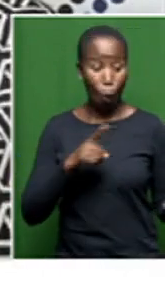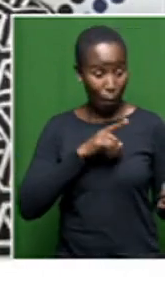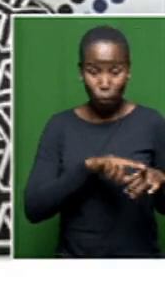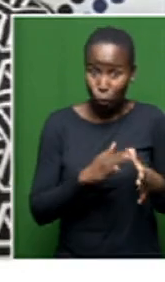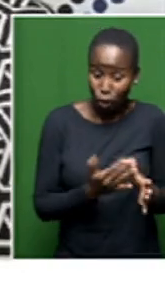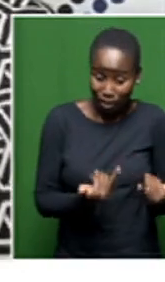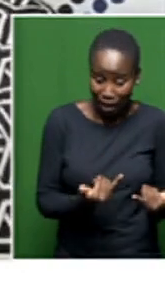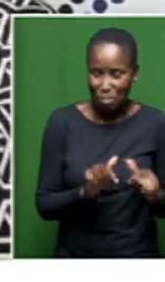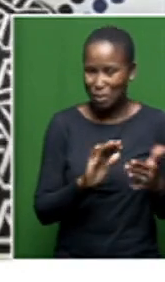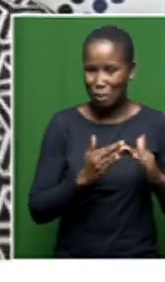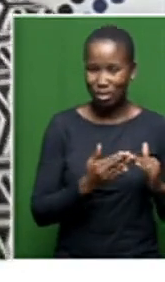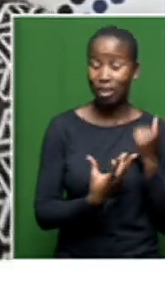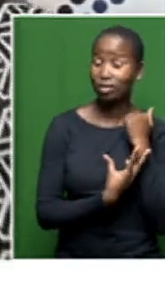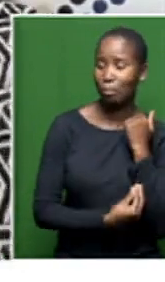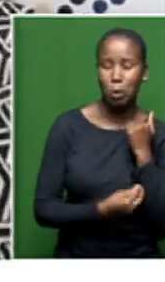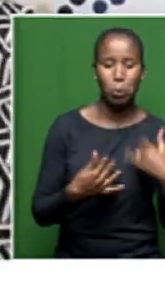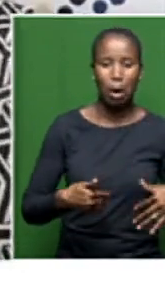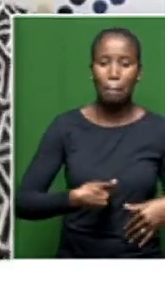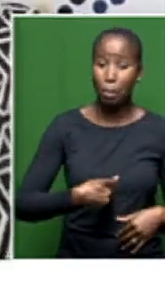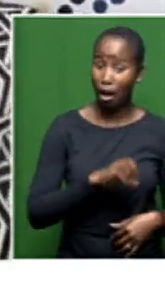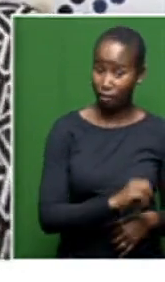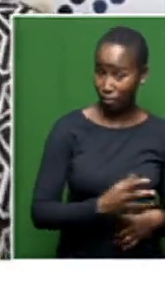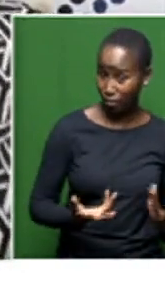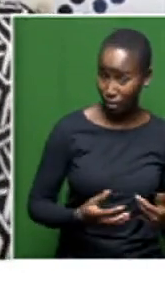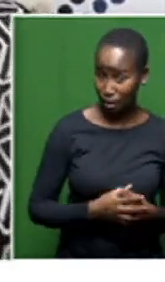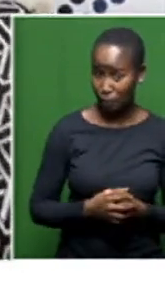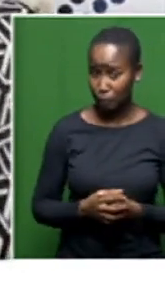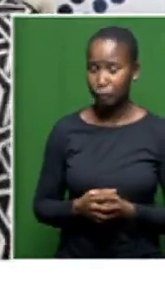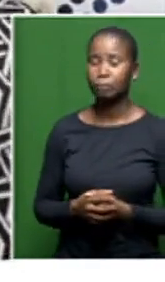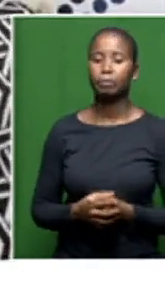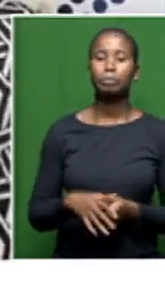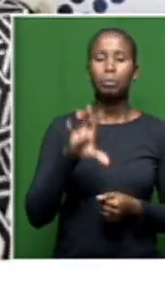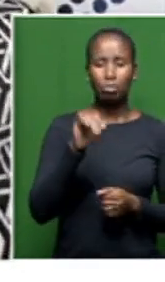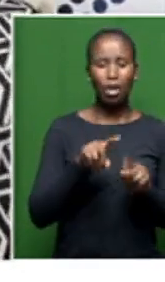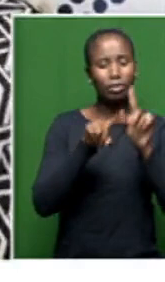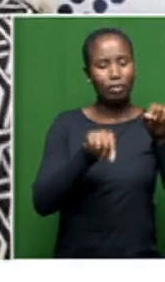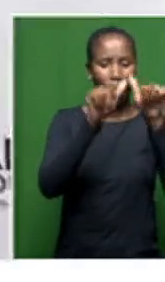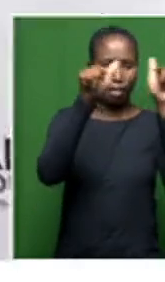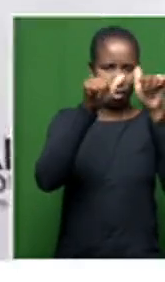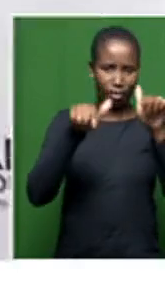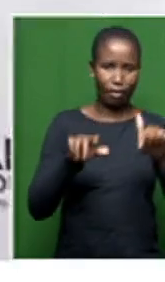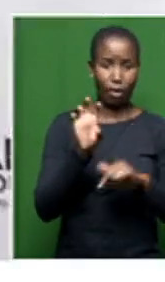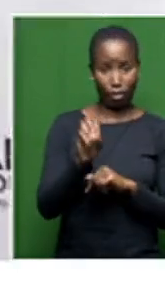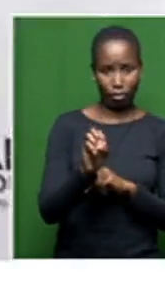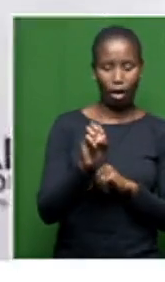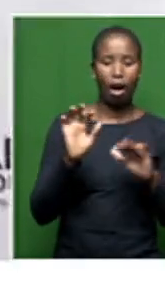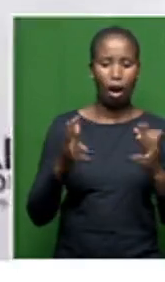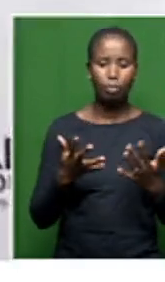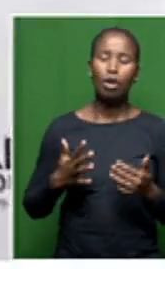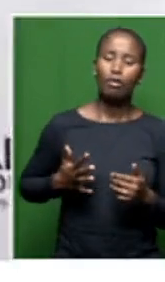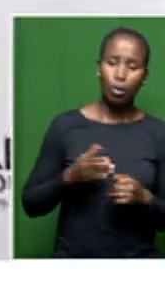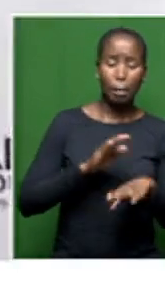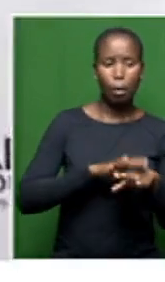point? So then at various levels. So I think as ever, given this target, we really do want to raise as